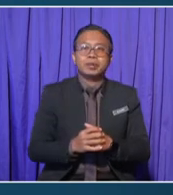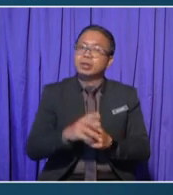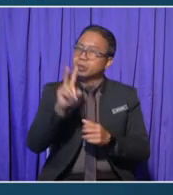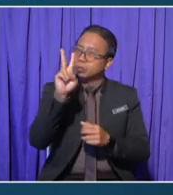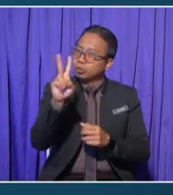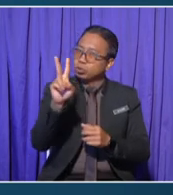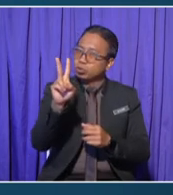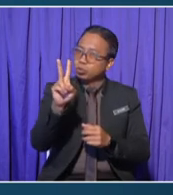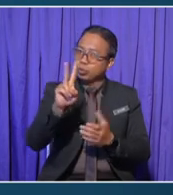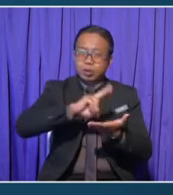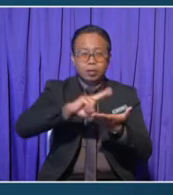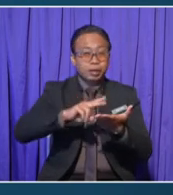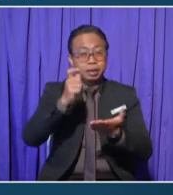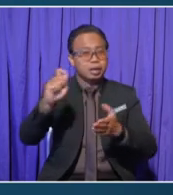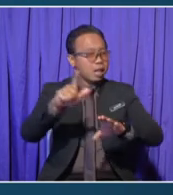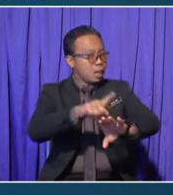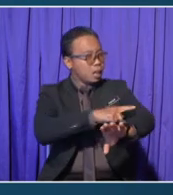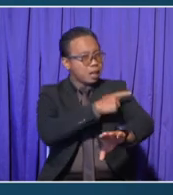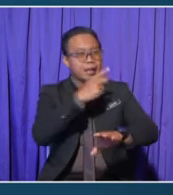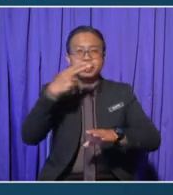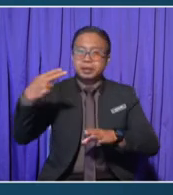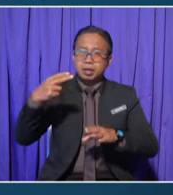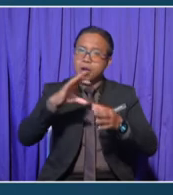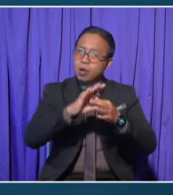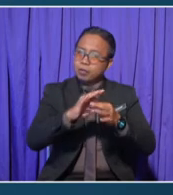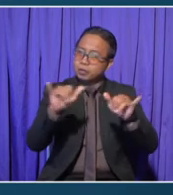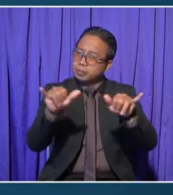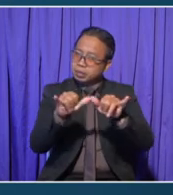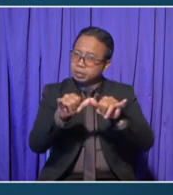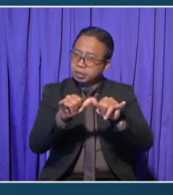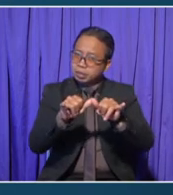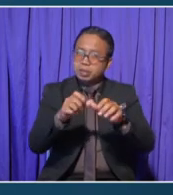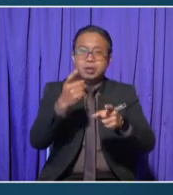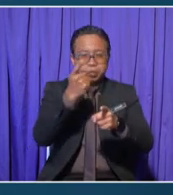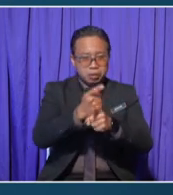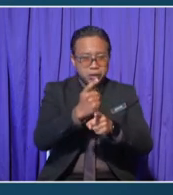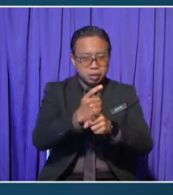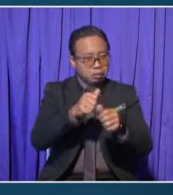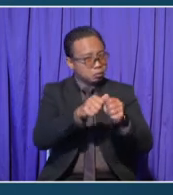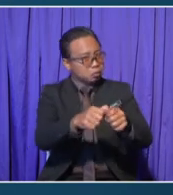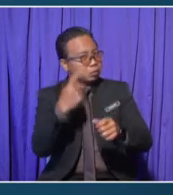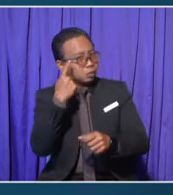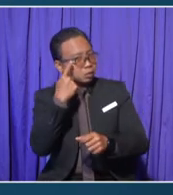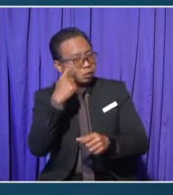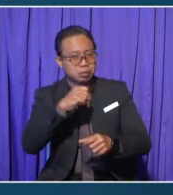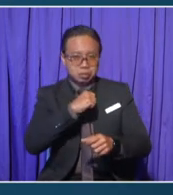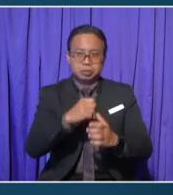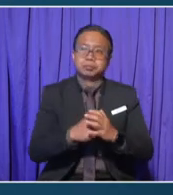Number 2. Read the length of the measurement at the correct position of the eyes.